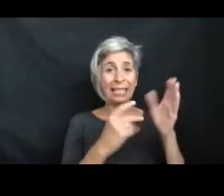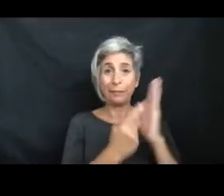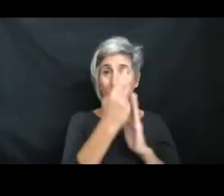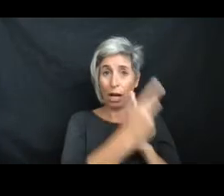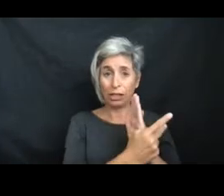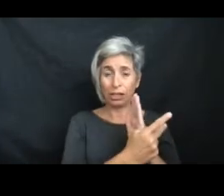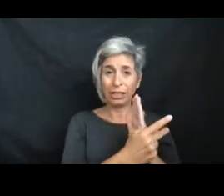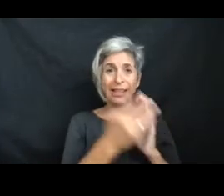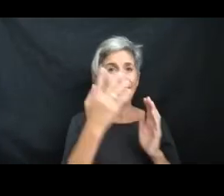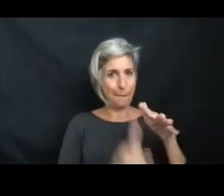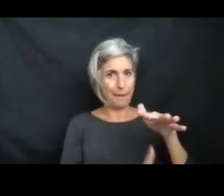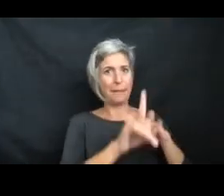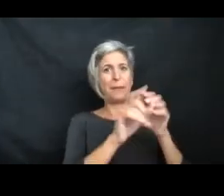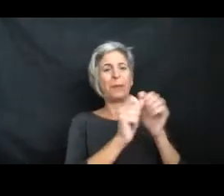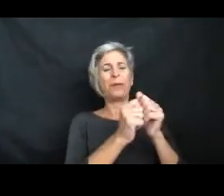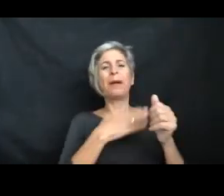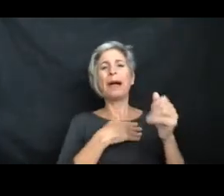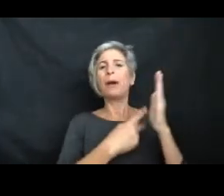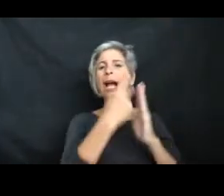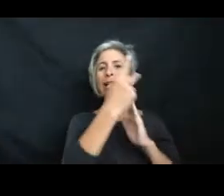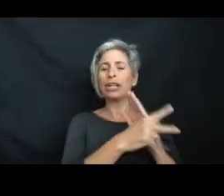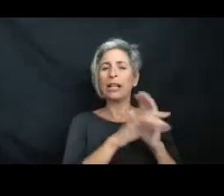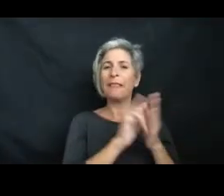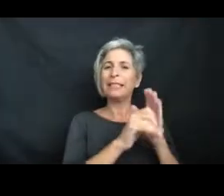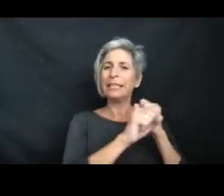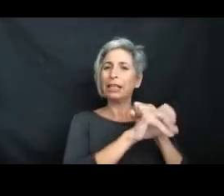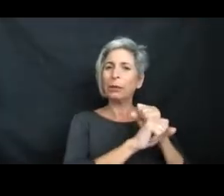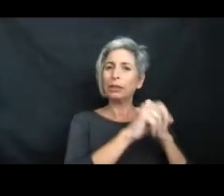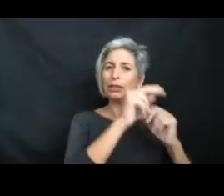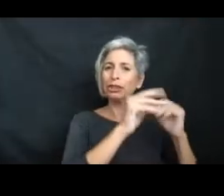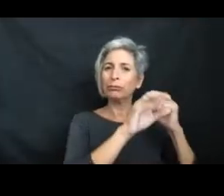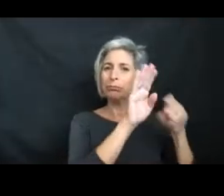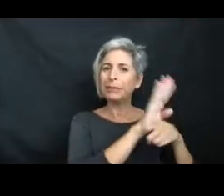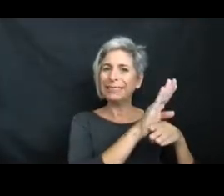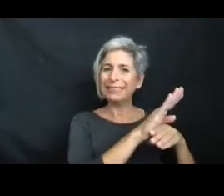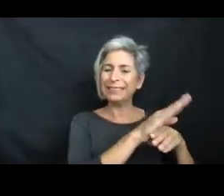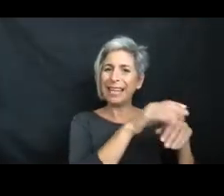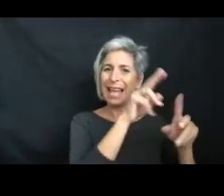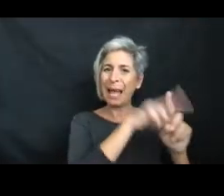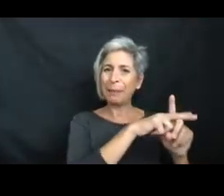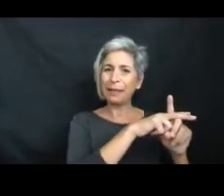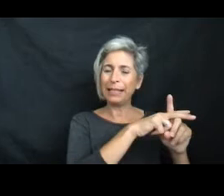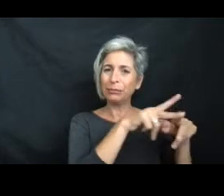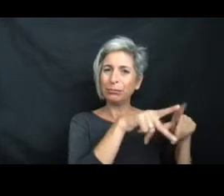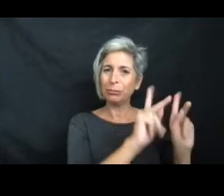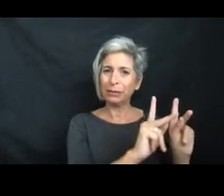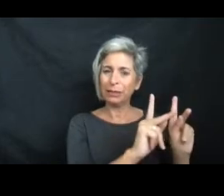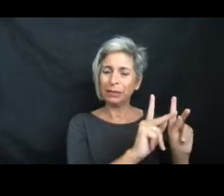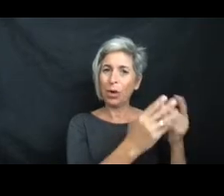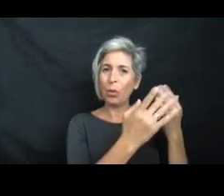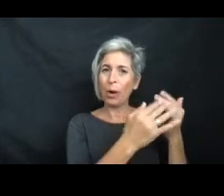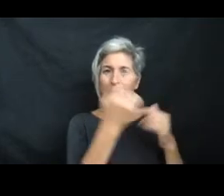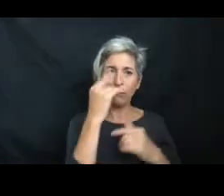did come up with a project. So this is a commercial permit application, and it's currently waiting for intake.